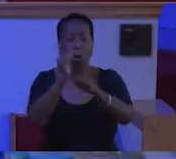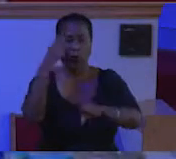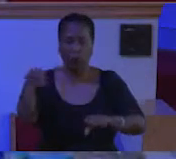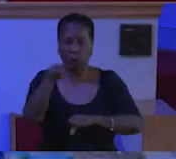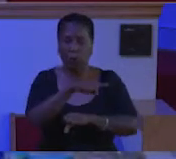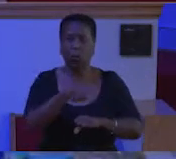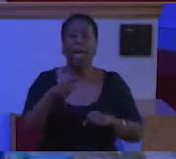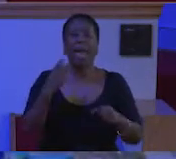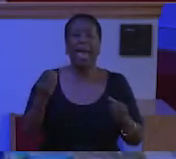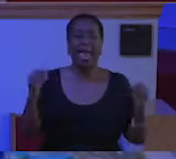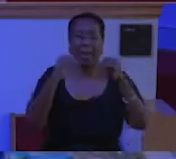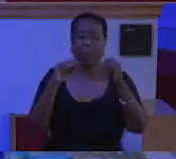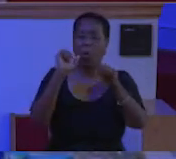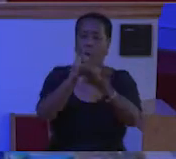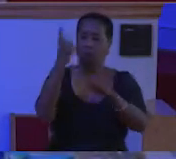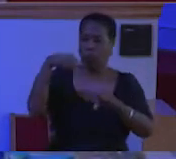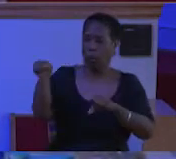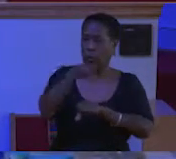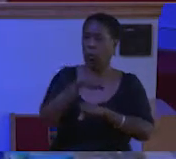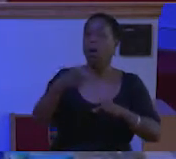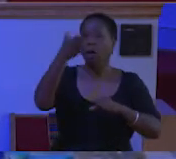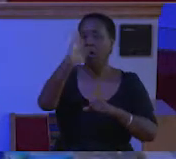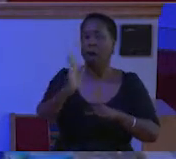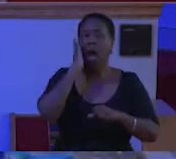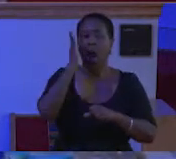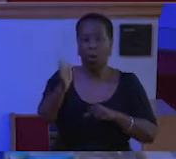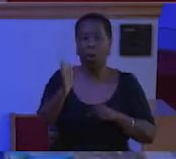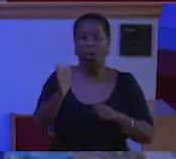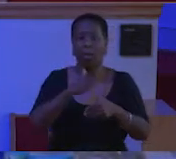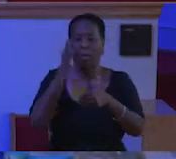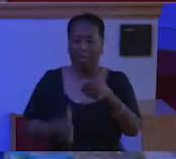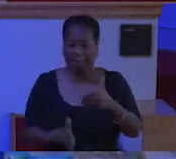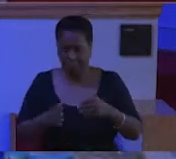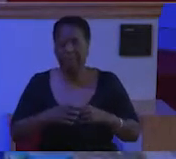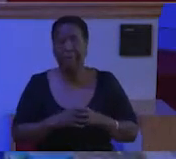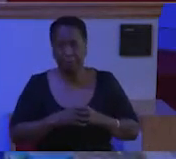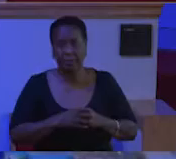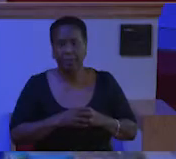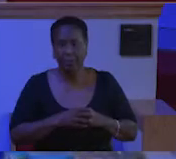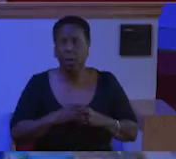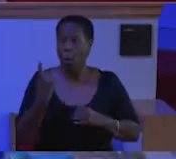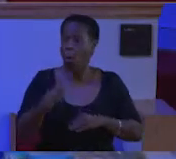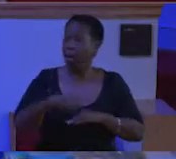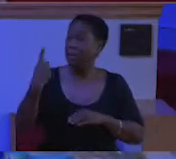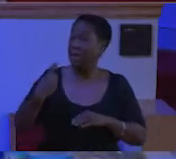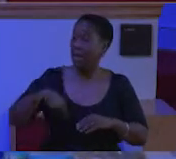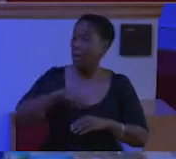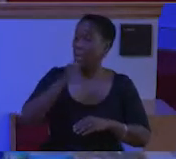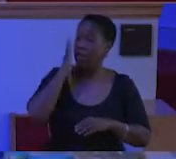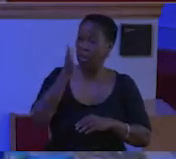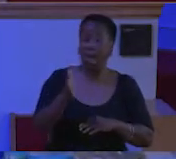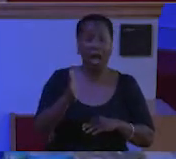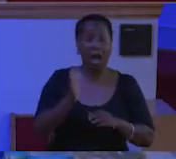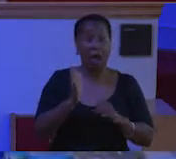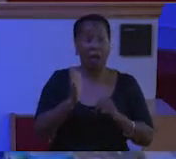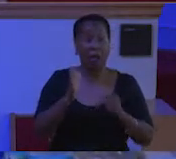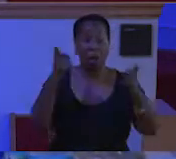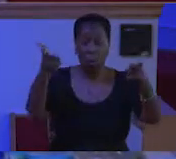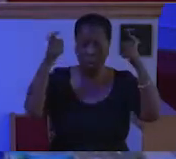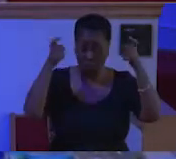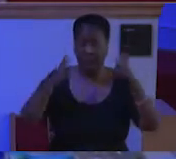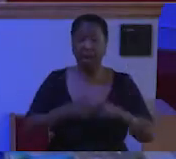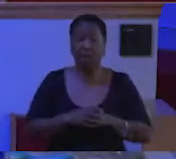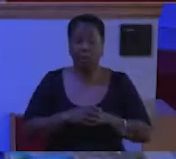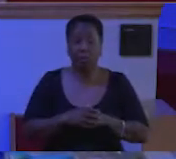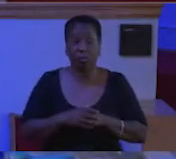in the higher work, God will bring it to completion. One day we shall wear the crowns